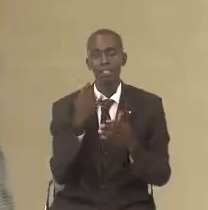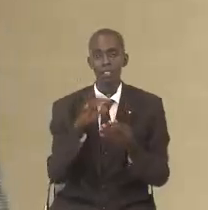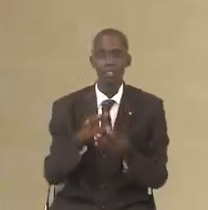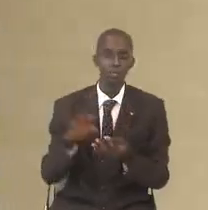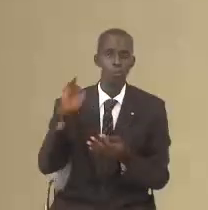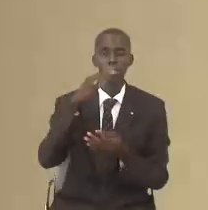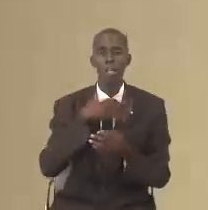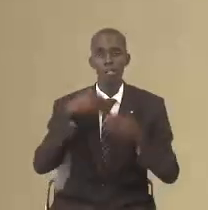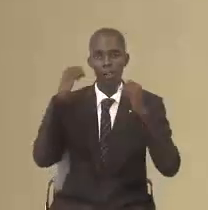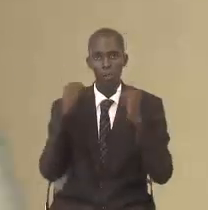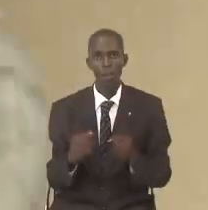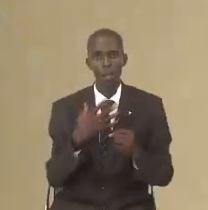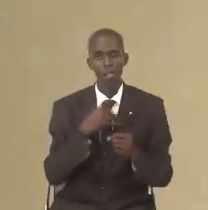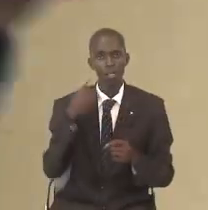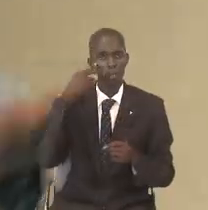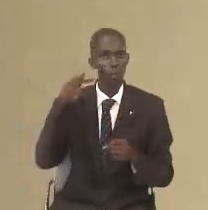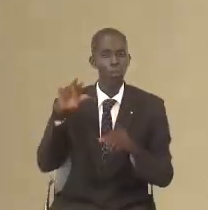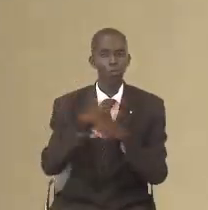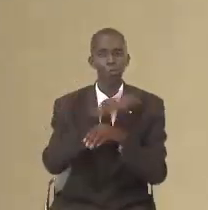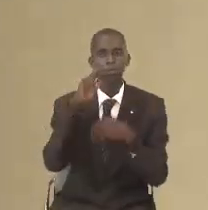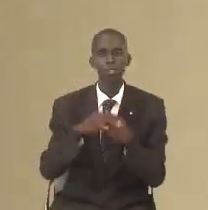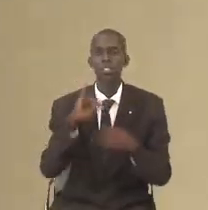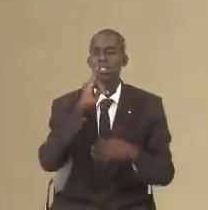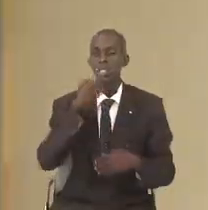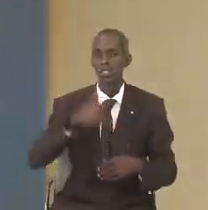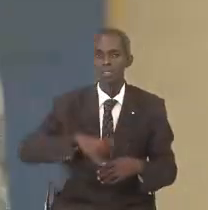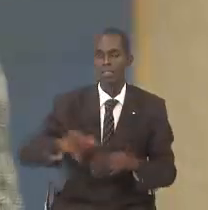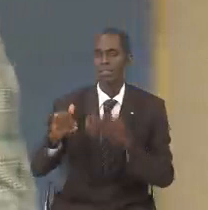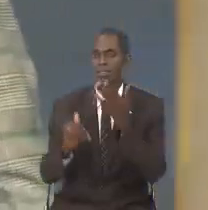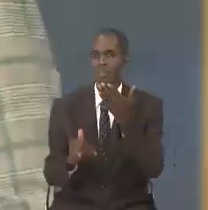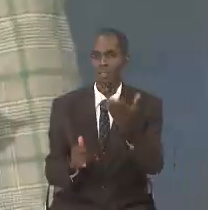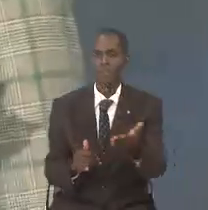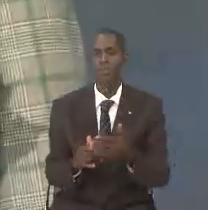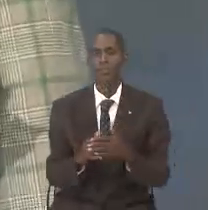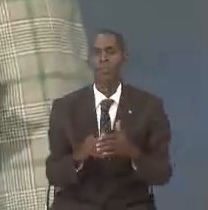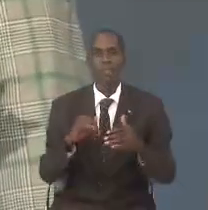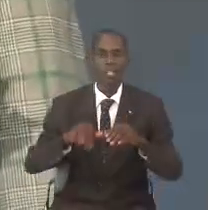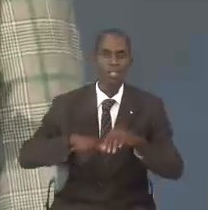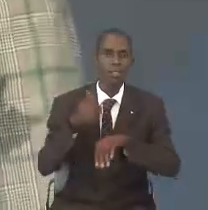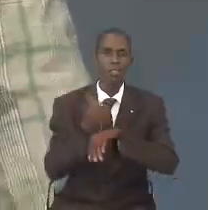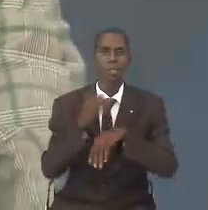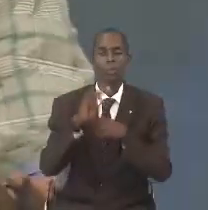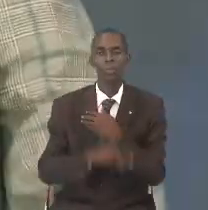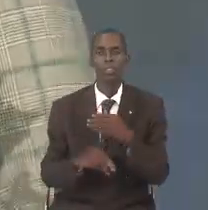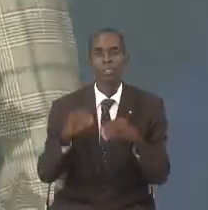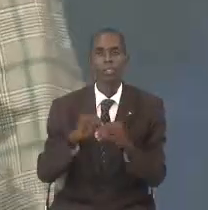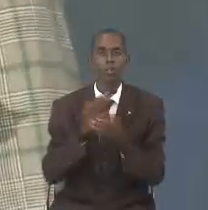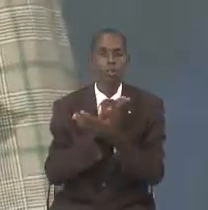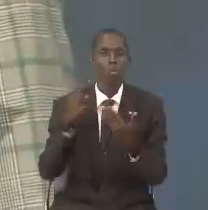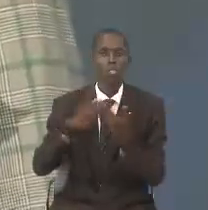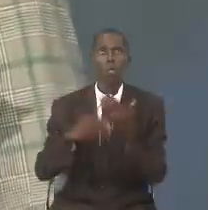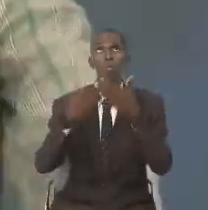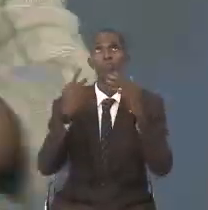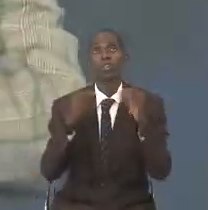to watch, the watchfulness is still available. Establishment in holiness before the coming